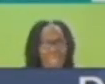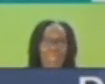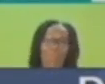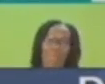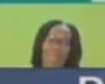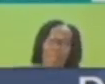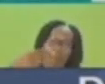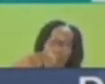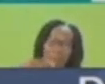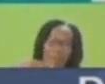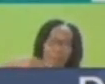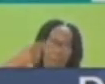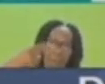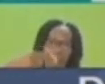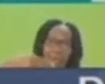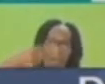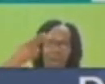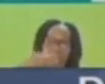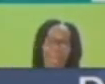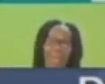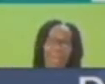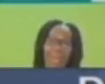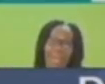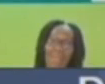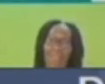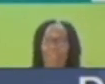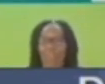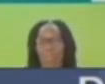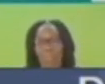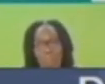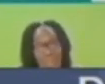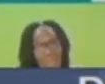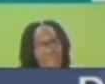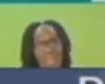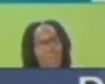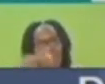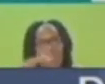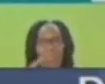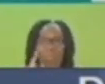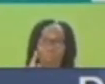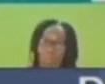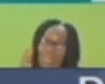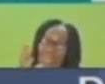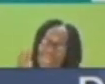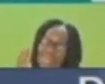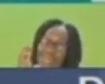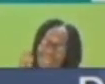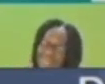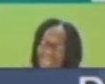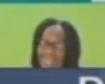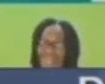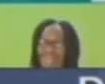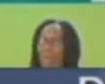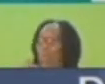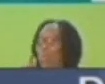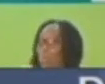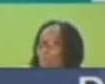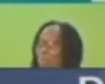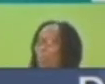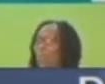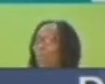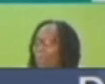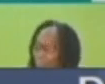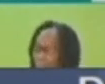peak in week 14 at 166 new cases for that week, and then it would start to